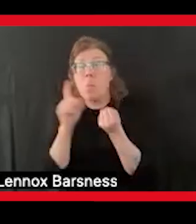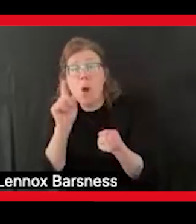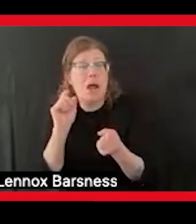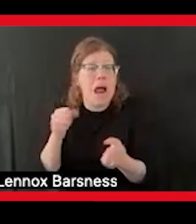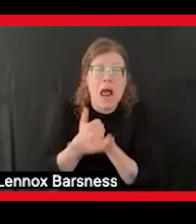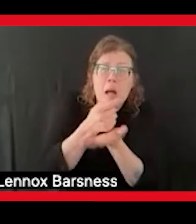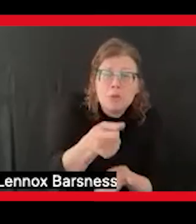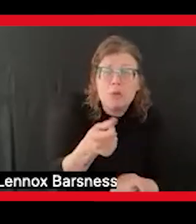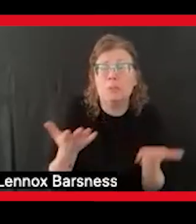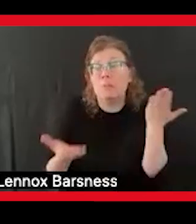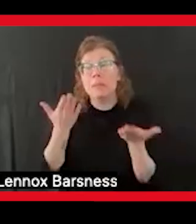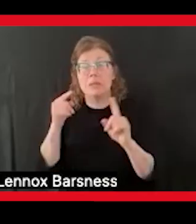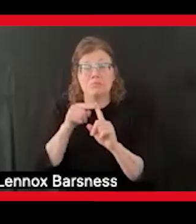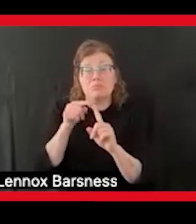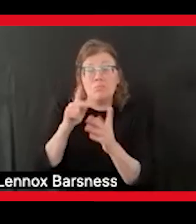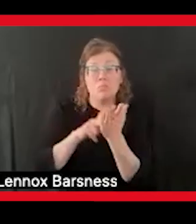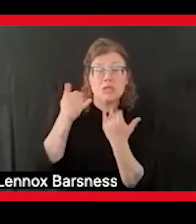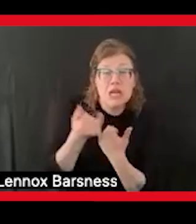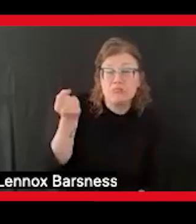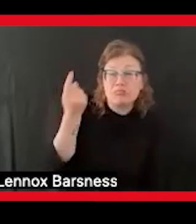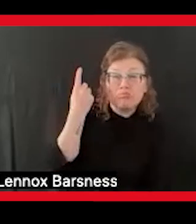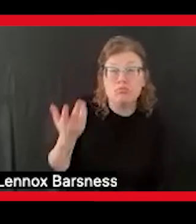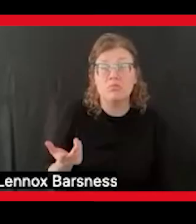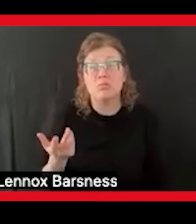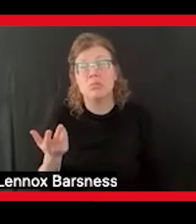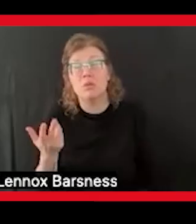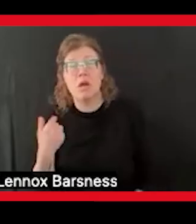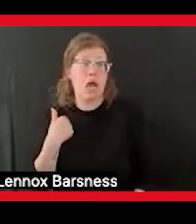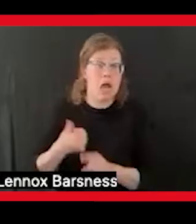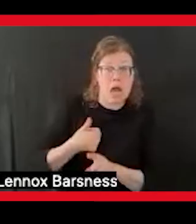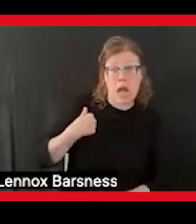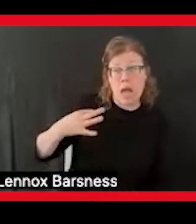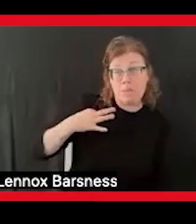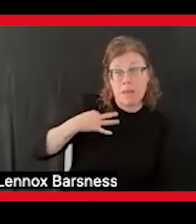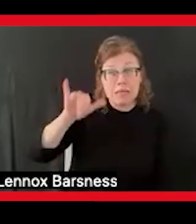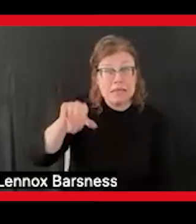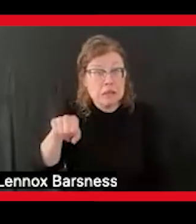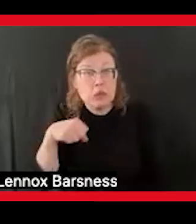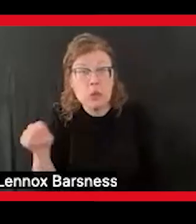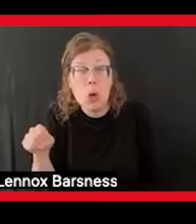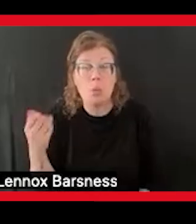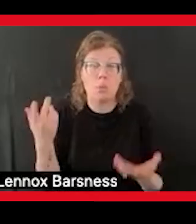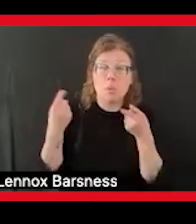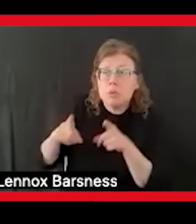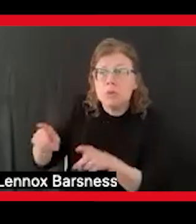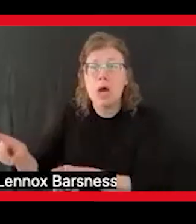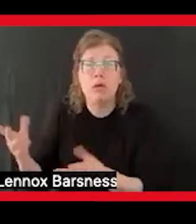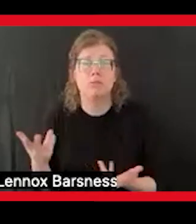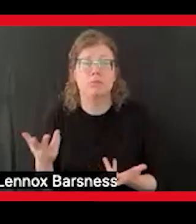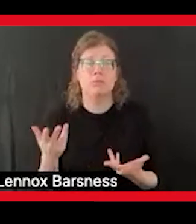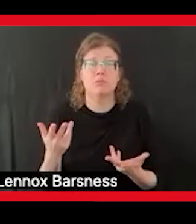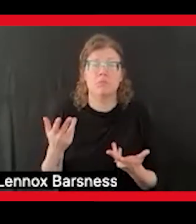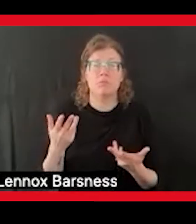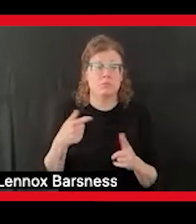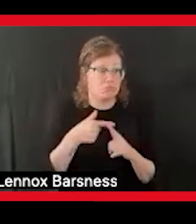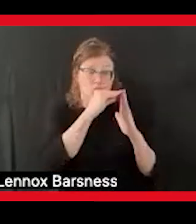is eligible and deciding if you want to apply, creating and submitting a grant application, or support